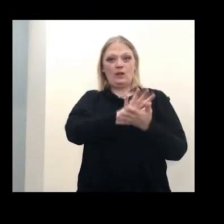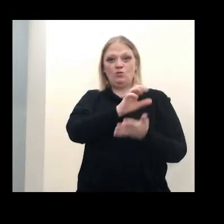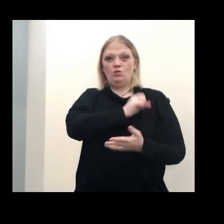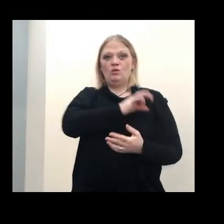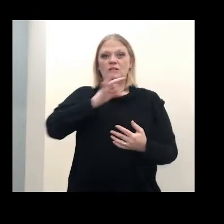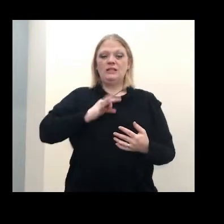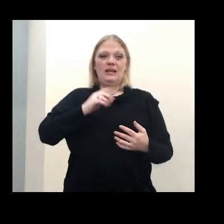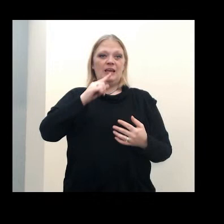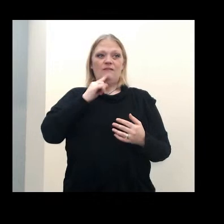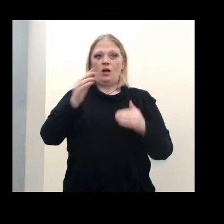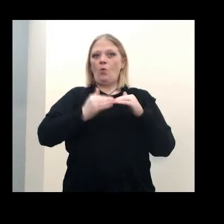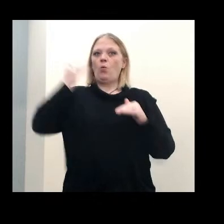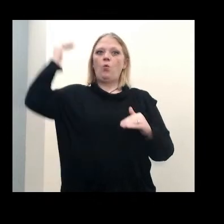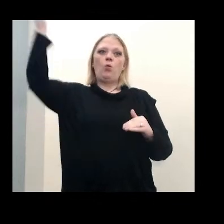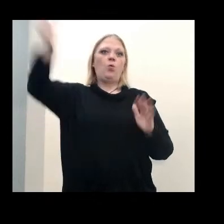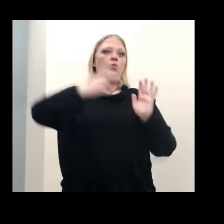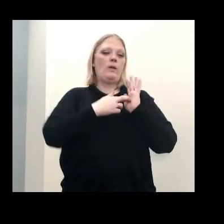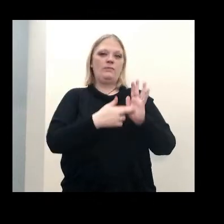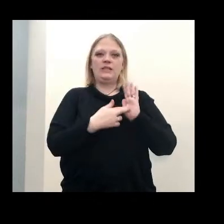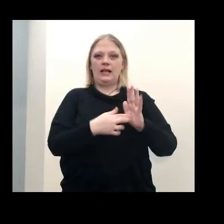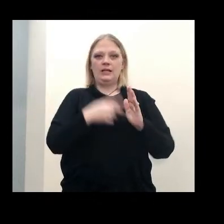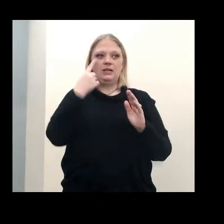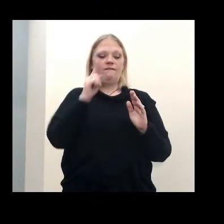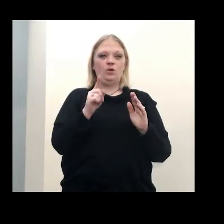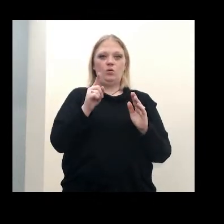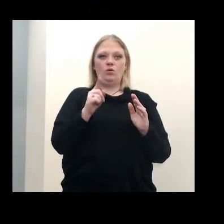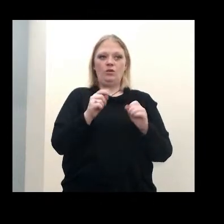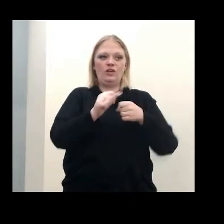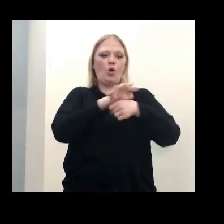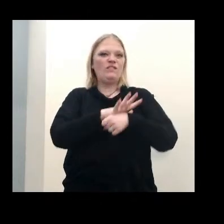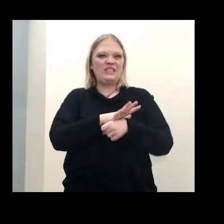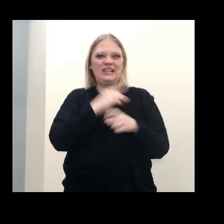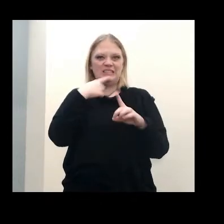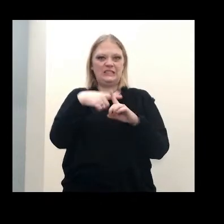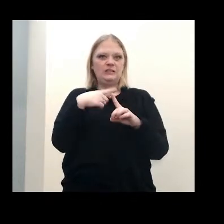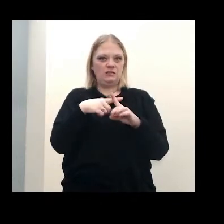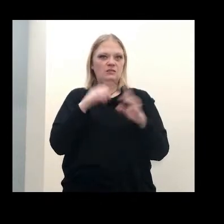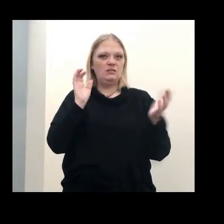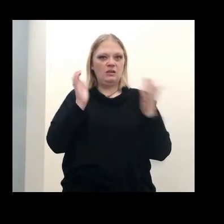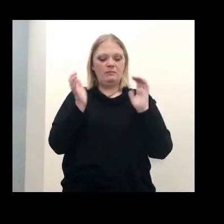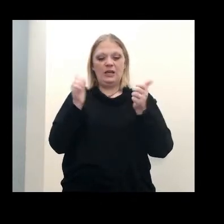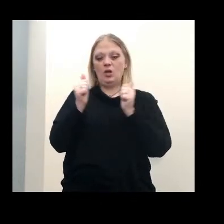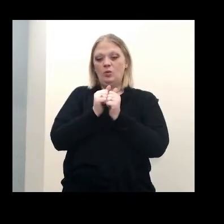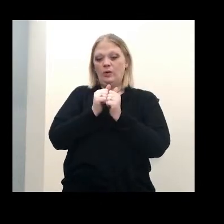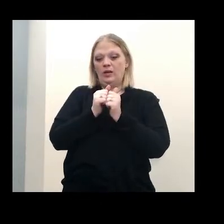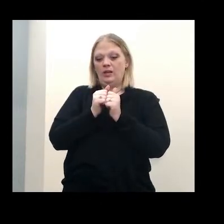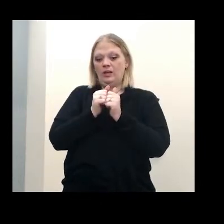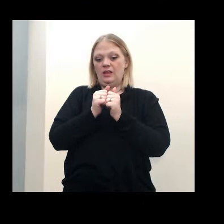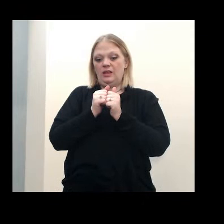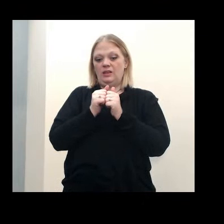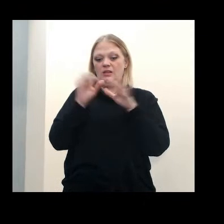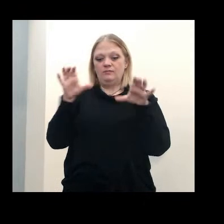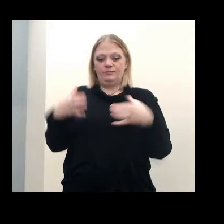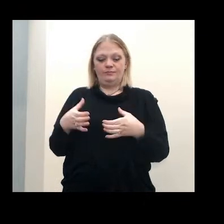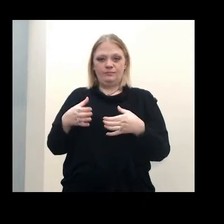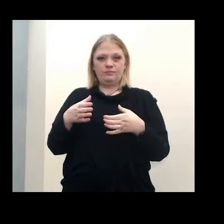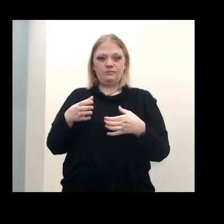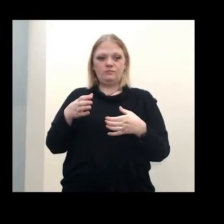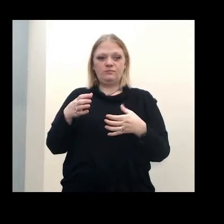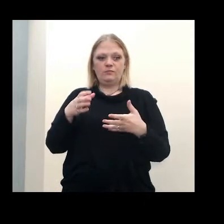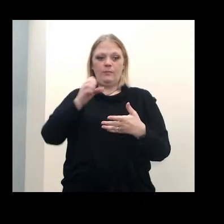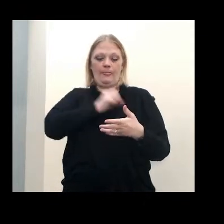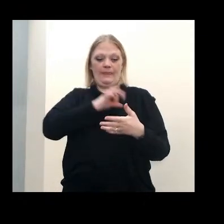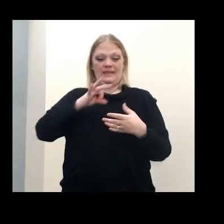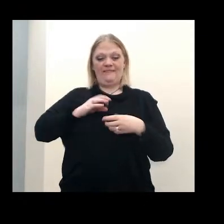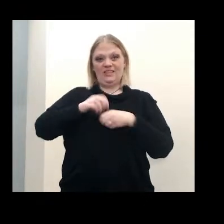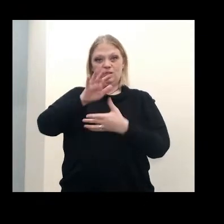really overrepresented in the school-related COVID-19 cases. Compared to the population of staff in